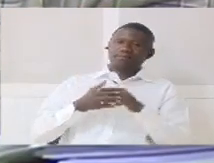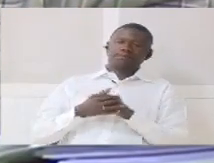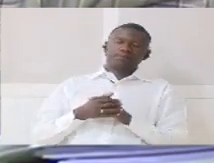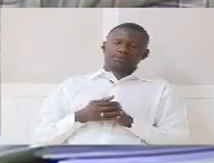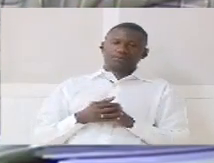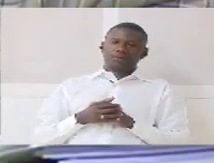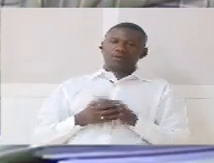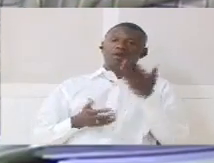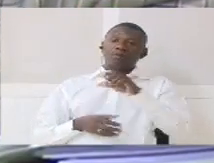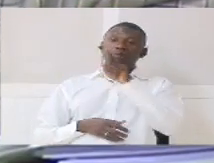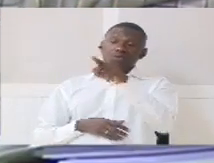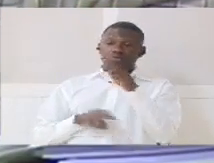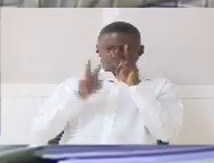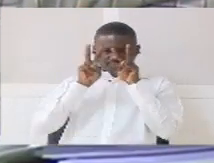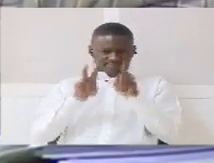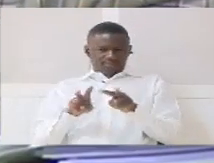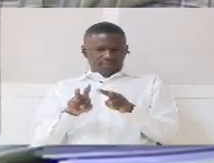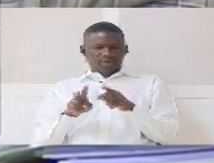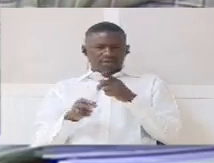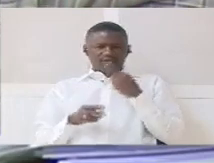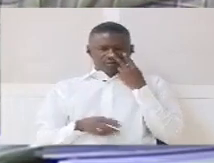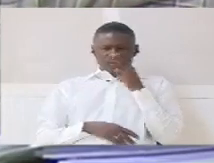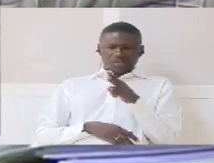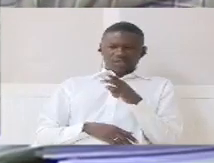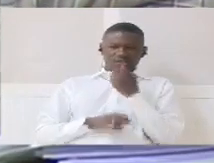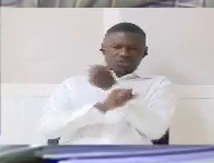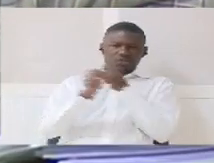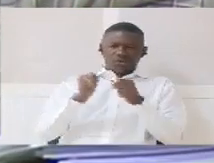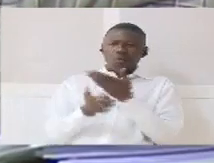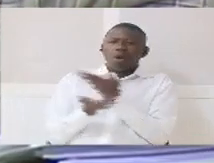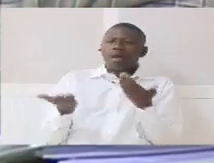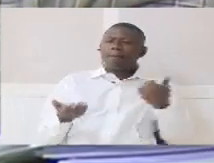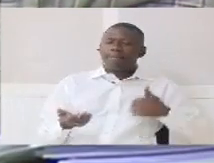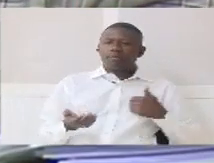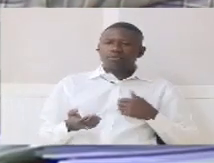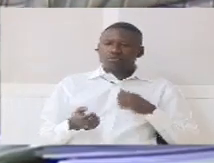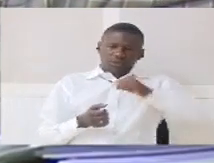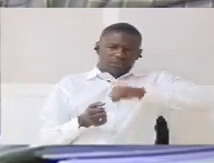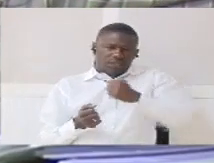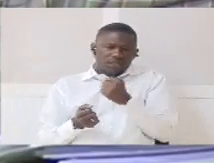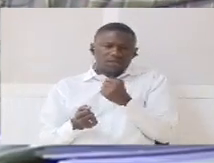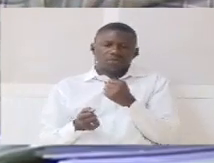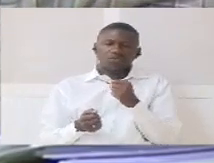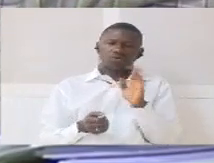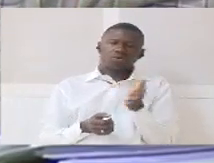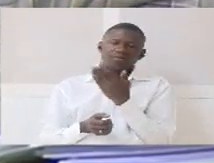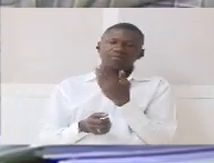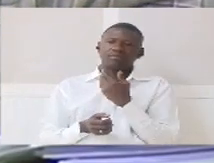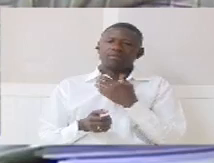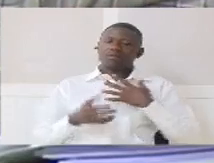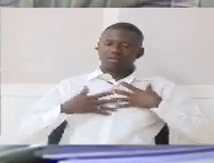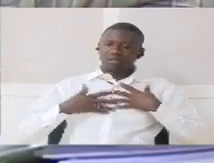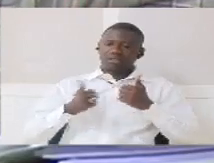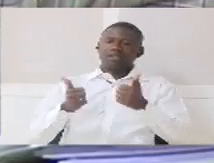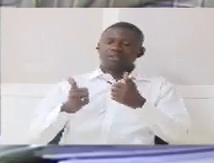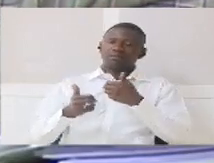Have you encountered a situation where people have been denied to go for medical treatment when it